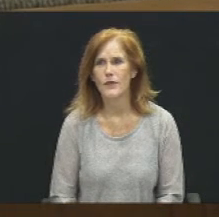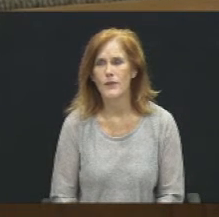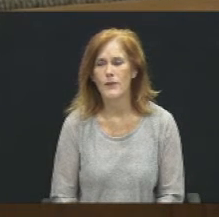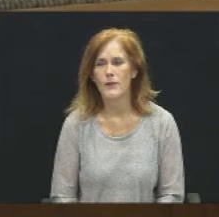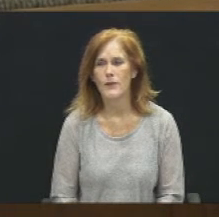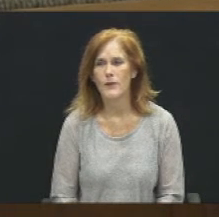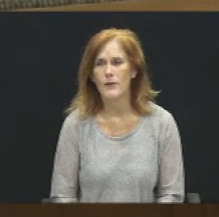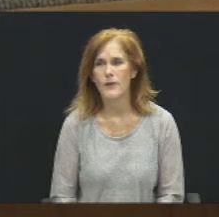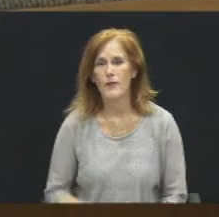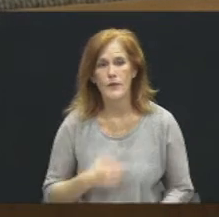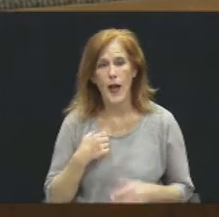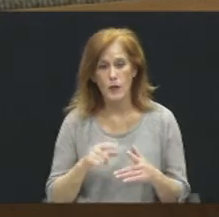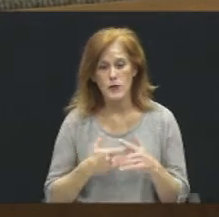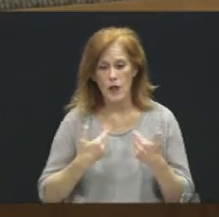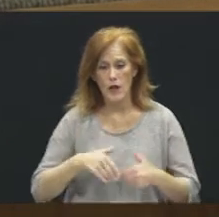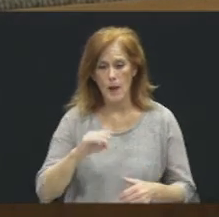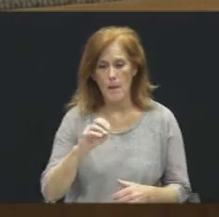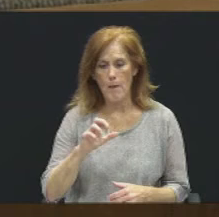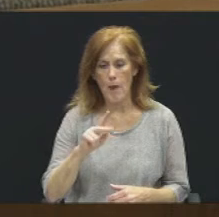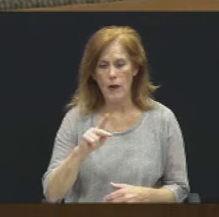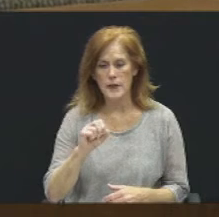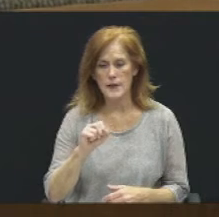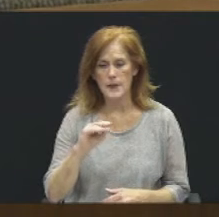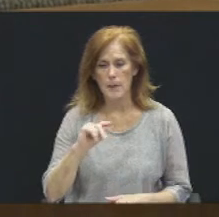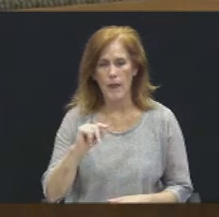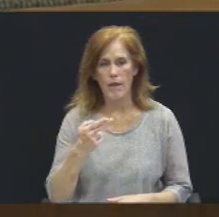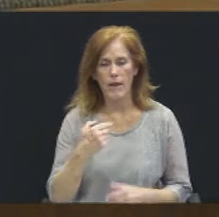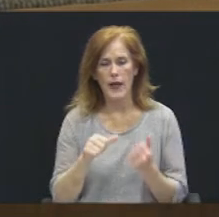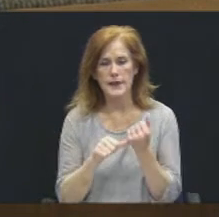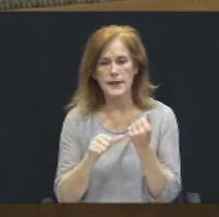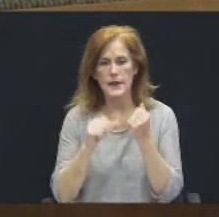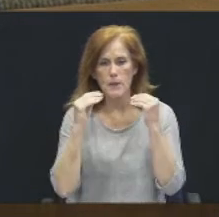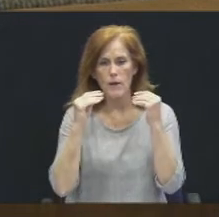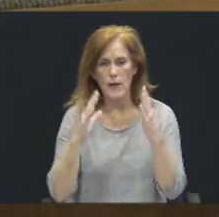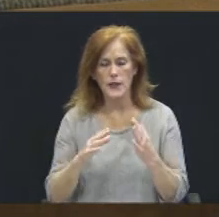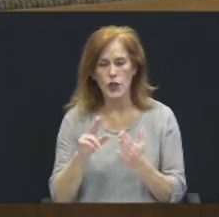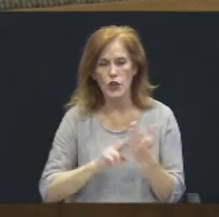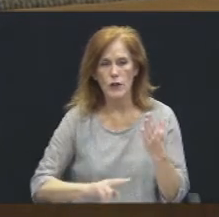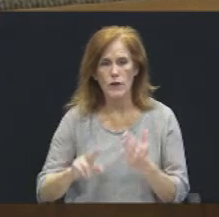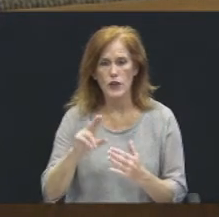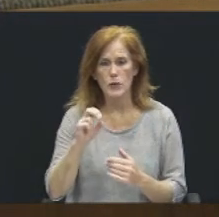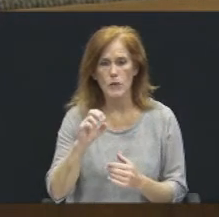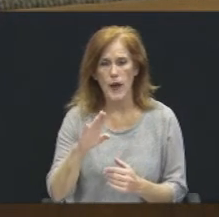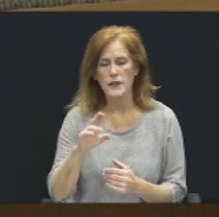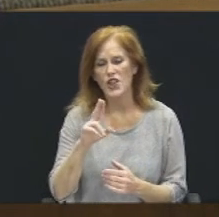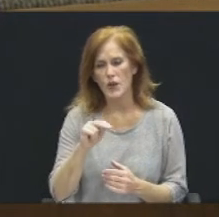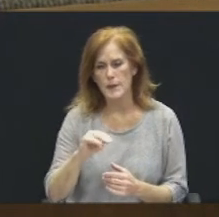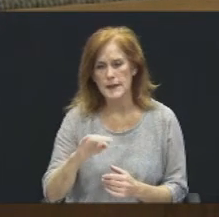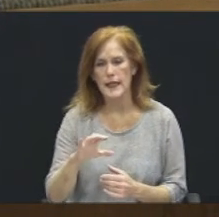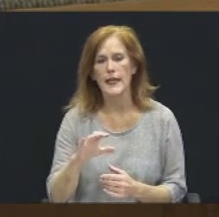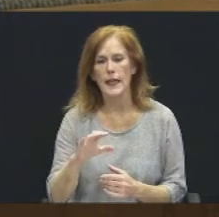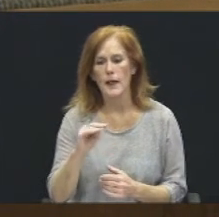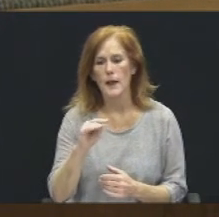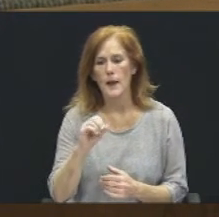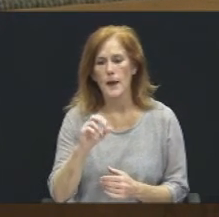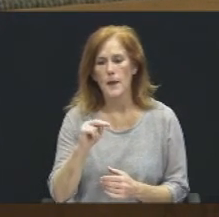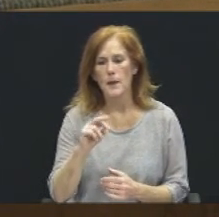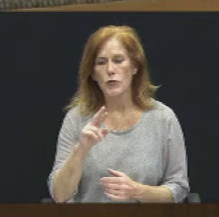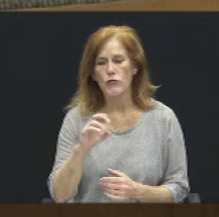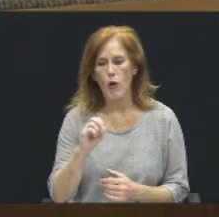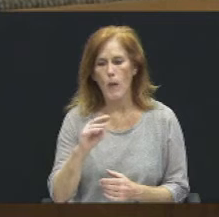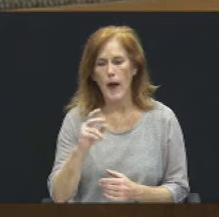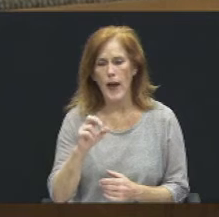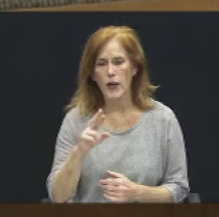So I'll start. I'm Mark Smith. I'm an assistant professor at the University of Nebraska Medical Center's Monroe-Meyer